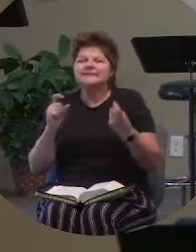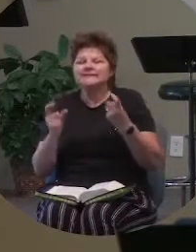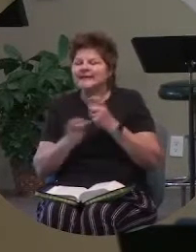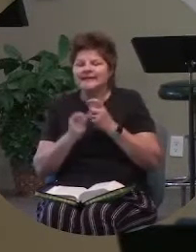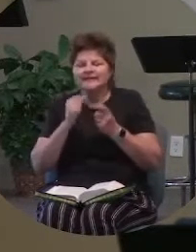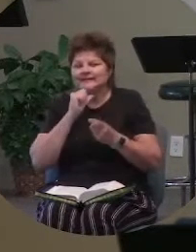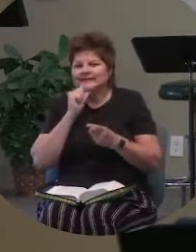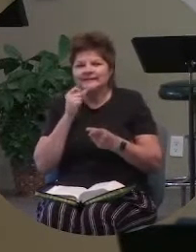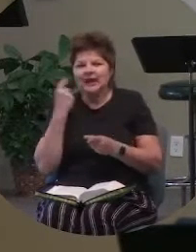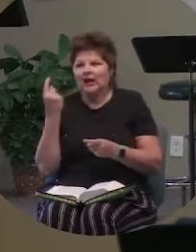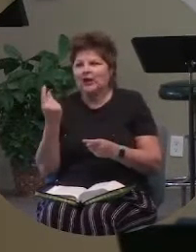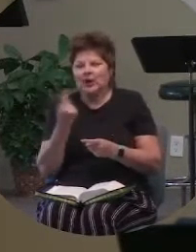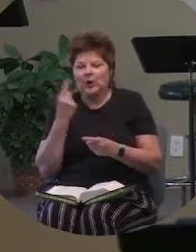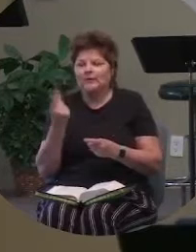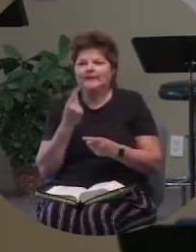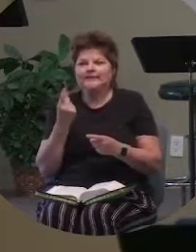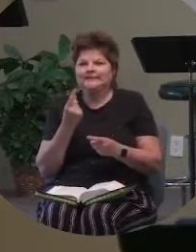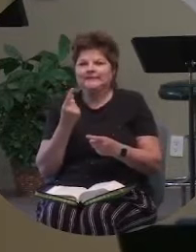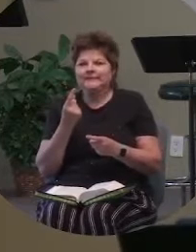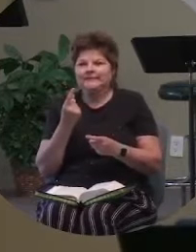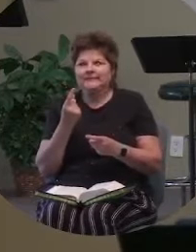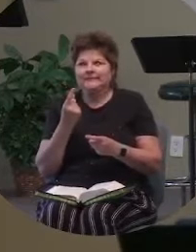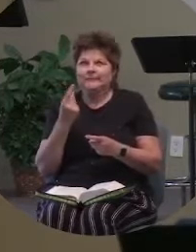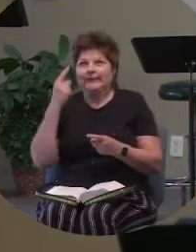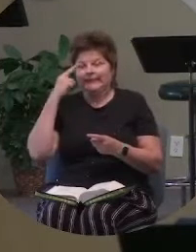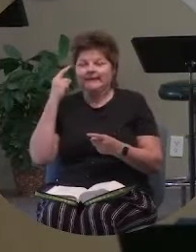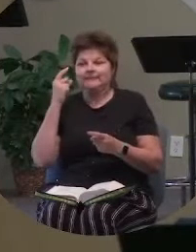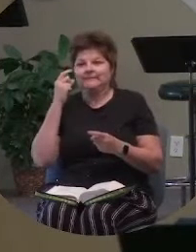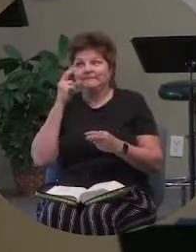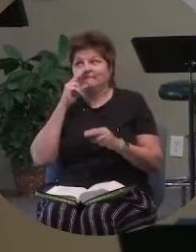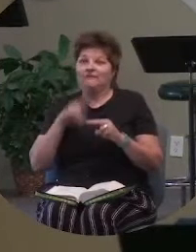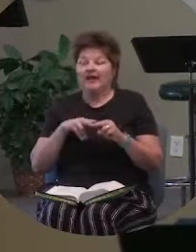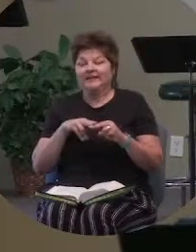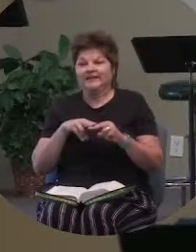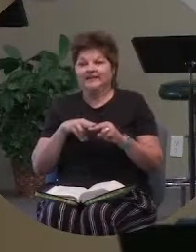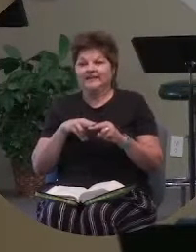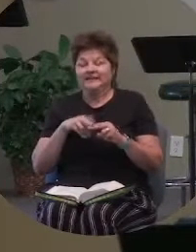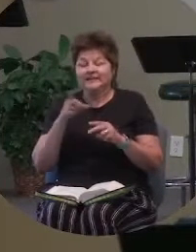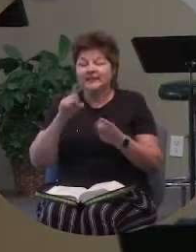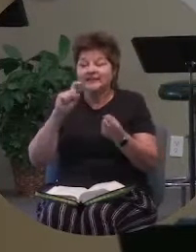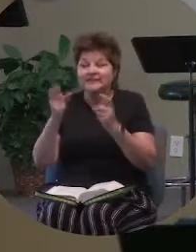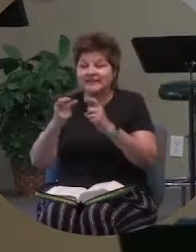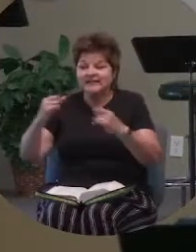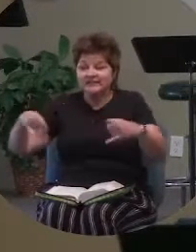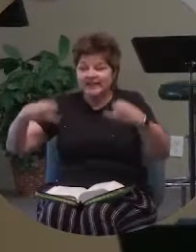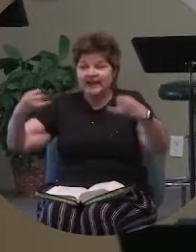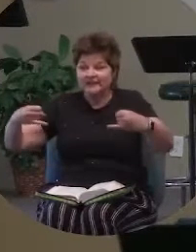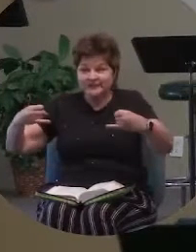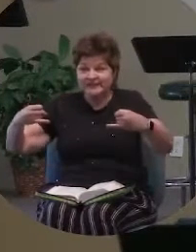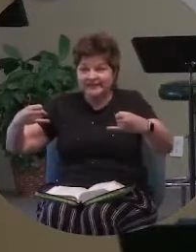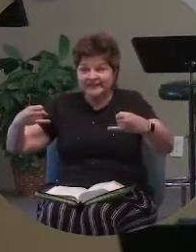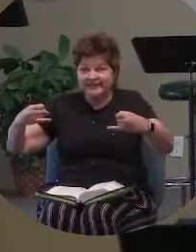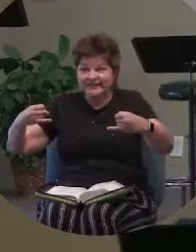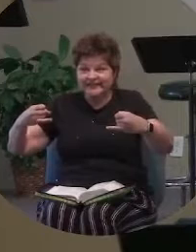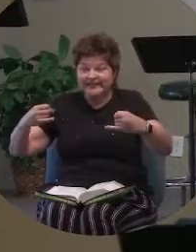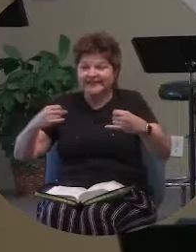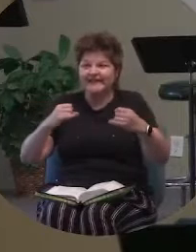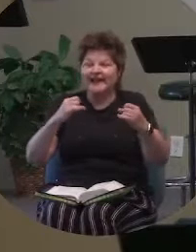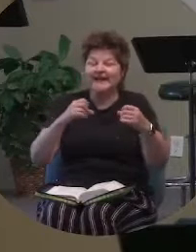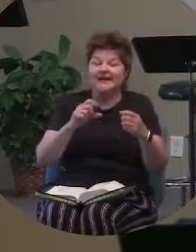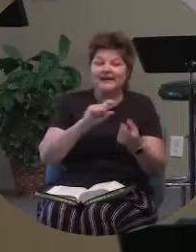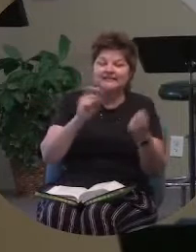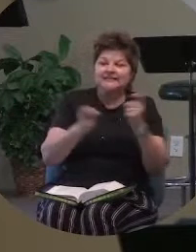always in our wheelhouse of fun. Anybody really like to change tires? Change dirty